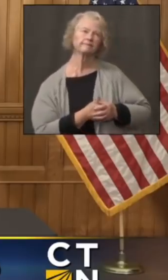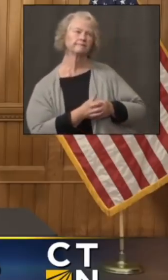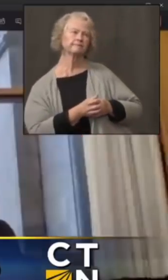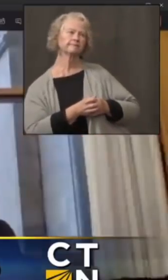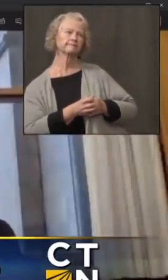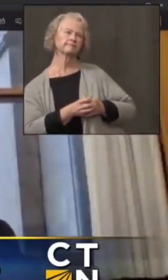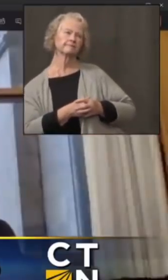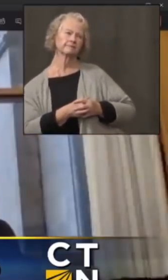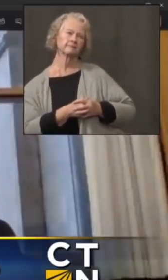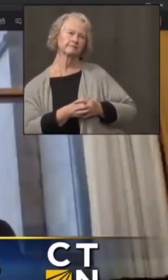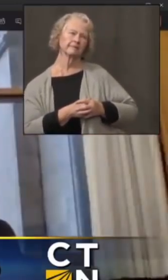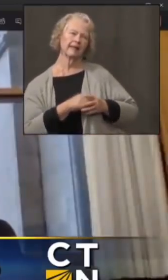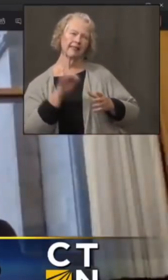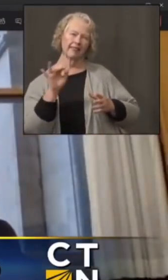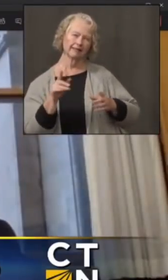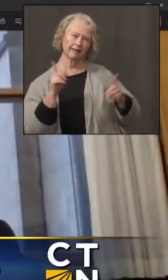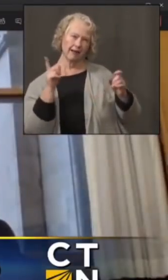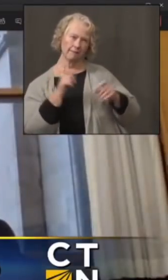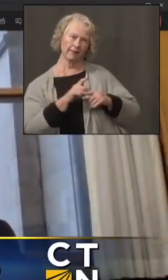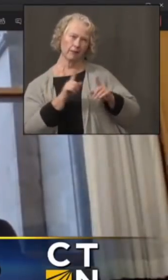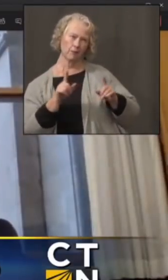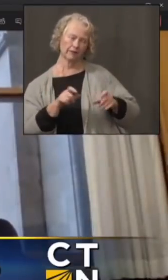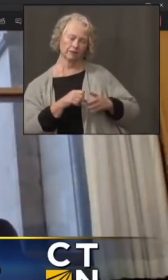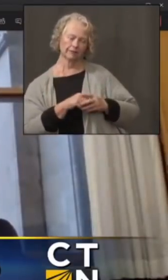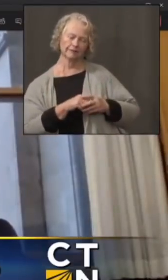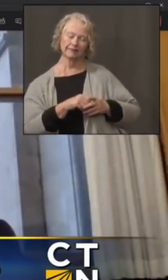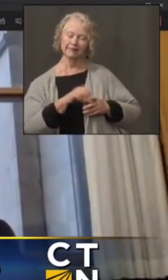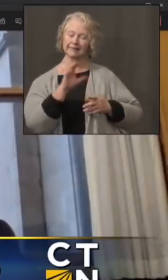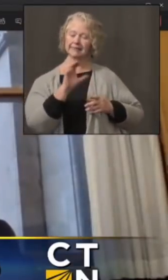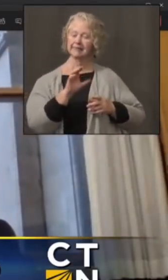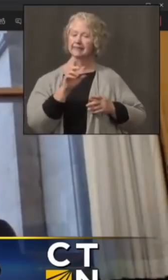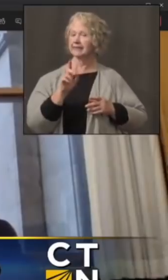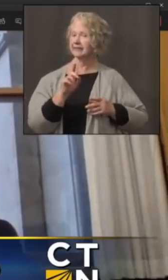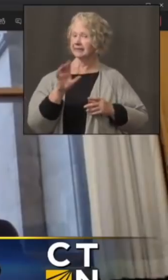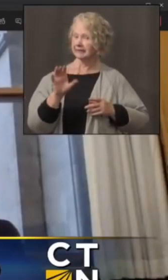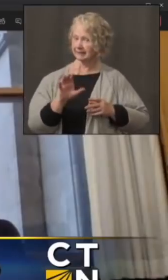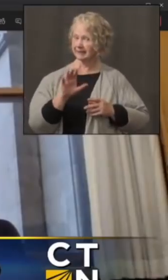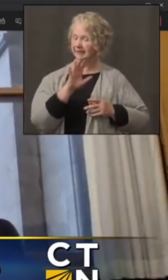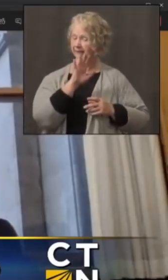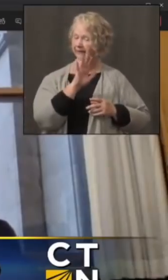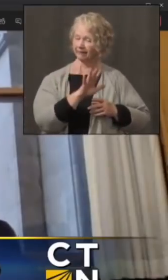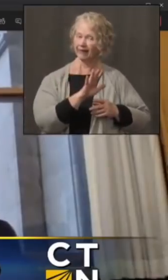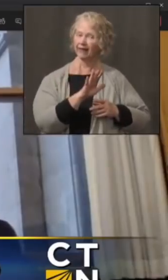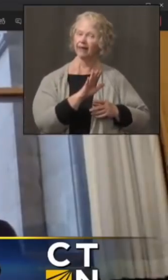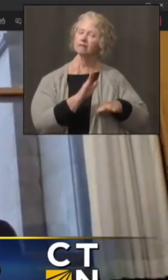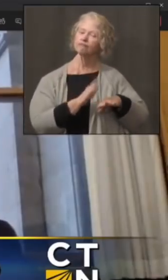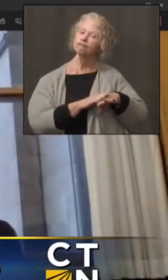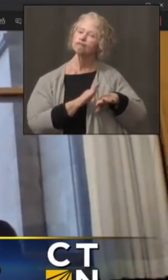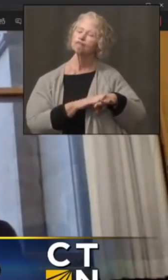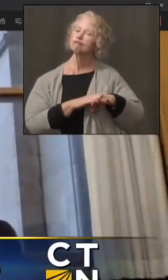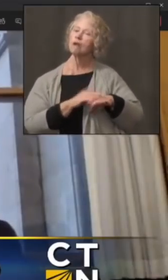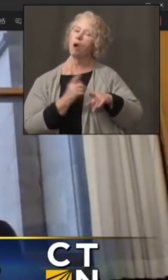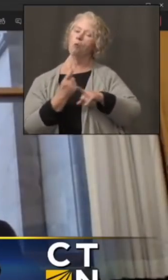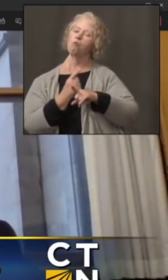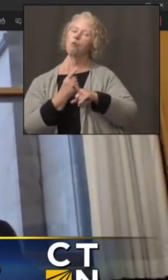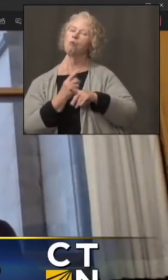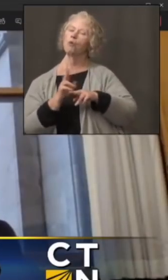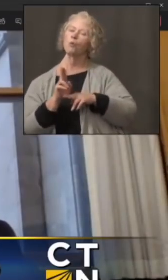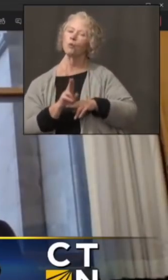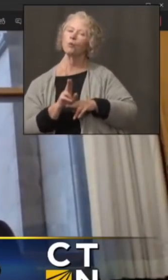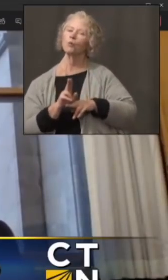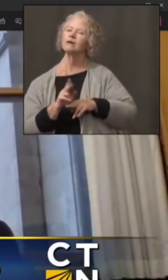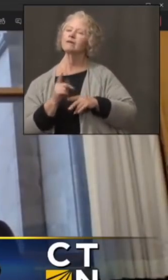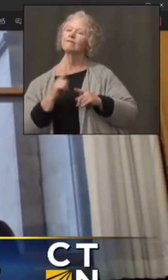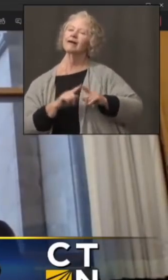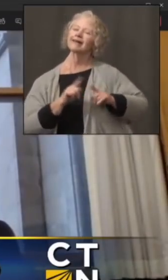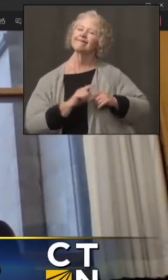Well, it's a complicated question because the CDC has put out guidance, and the guidance has been evolving around what is appropriate use for different types of PPE